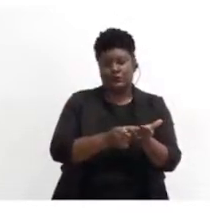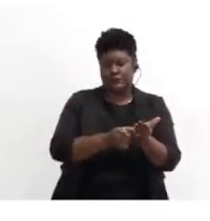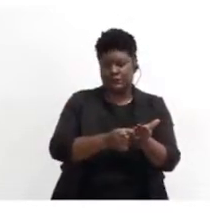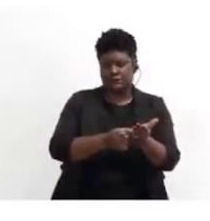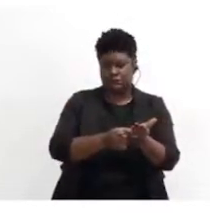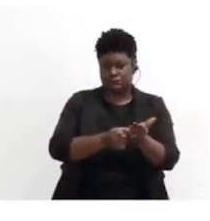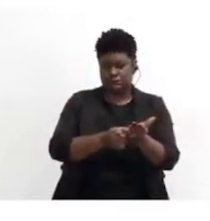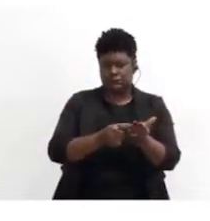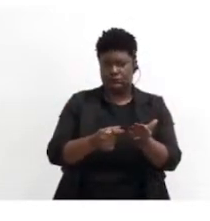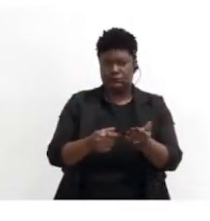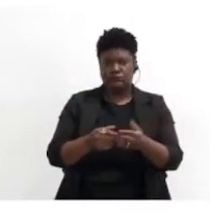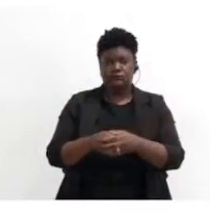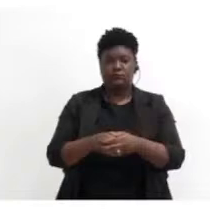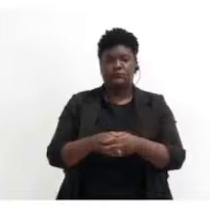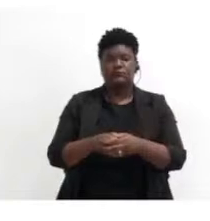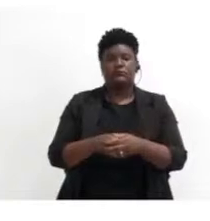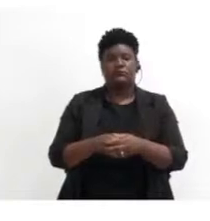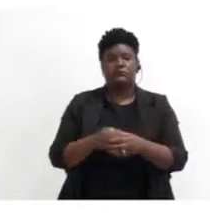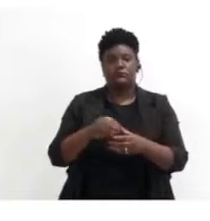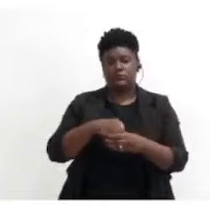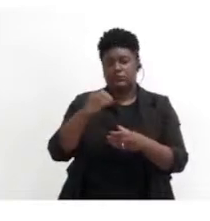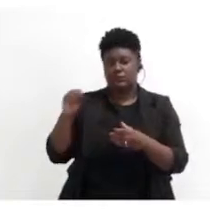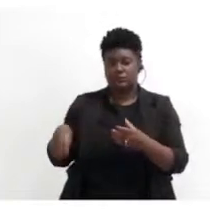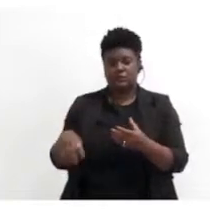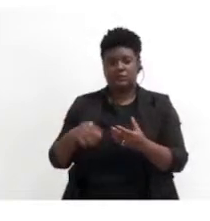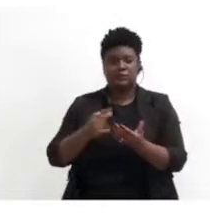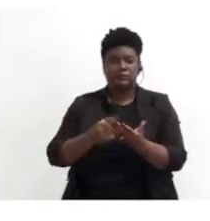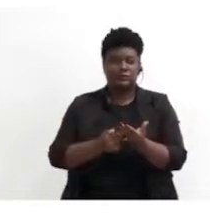chip and the mold compound.